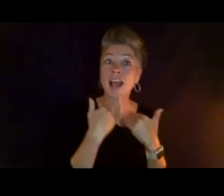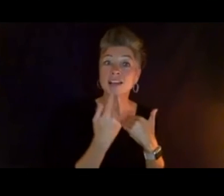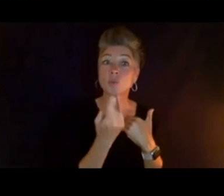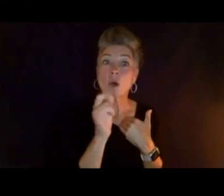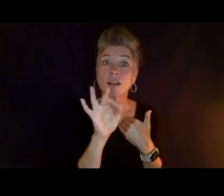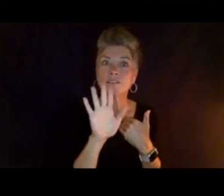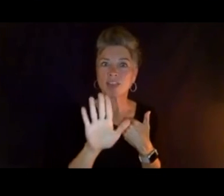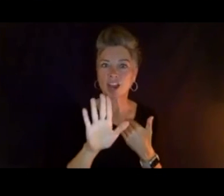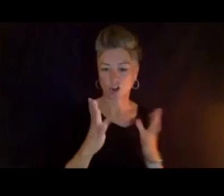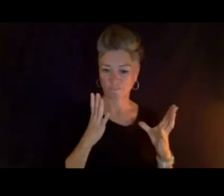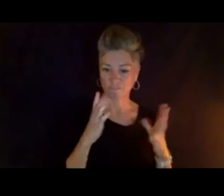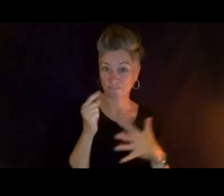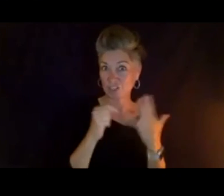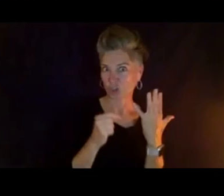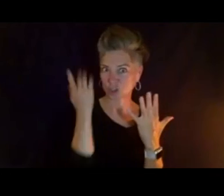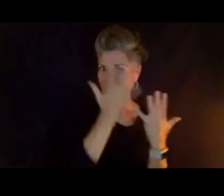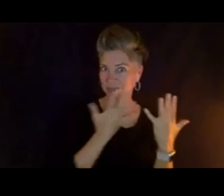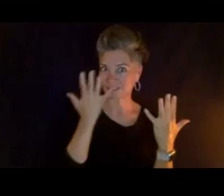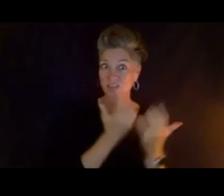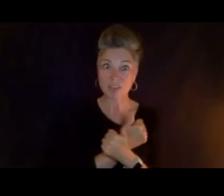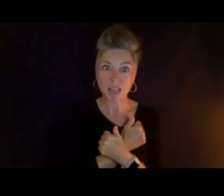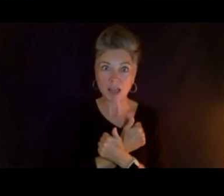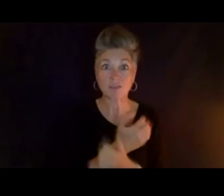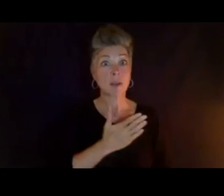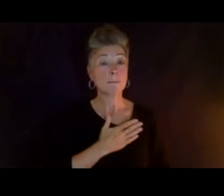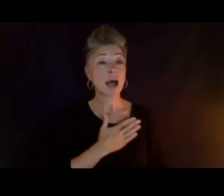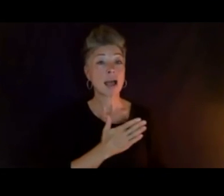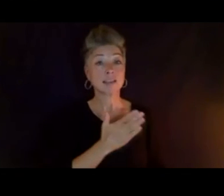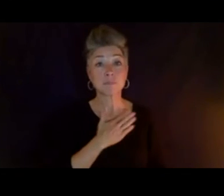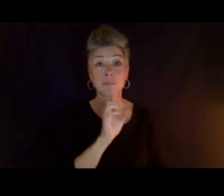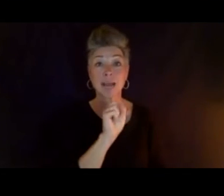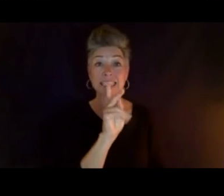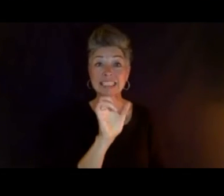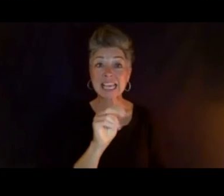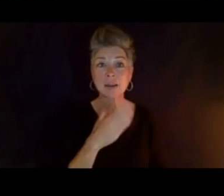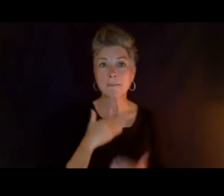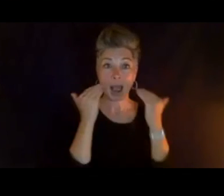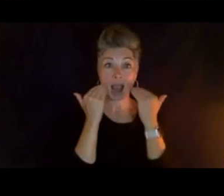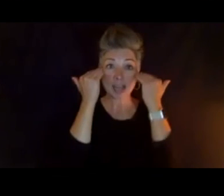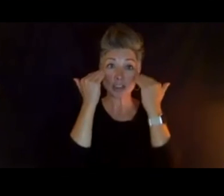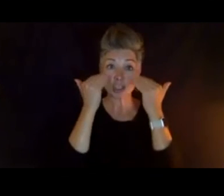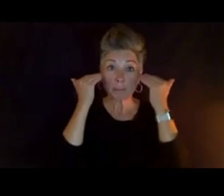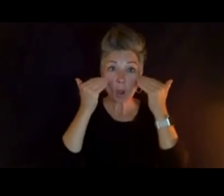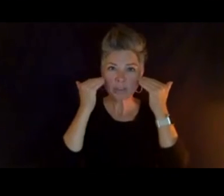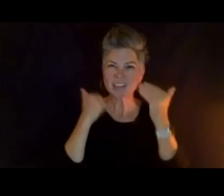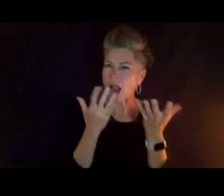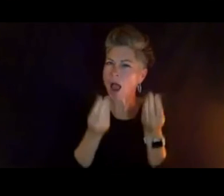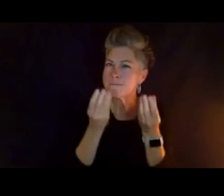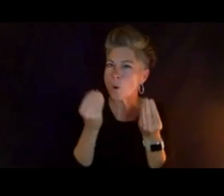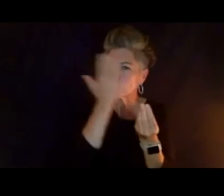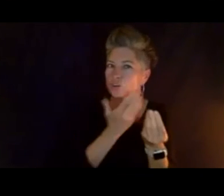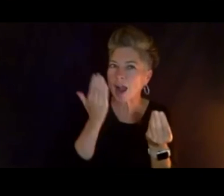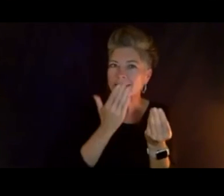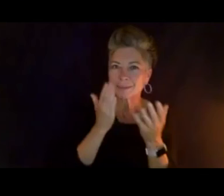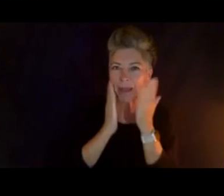is like my skin and my high cheekbones. Like, I moisturize my skin and I take, like, people don't